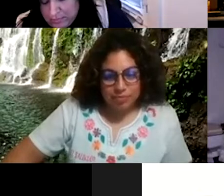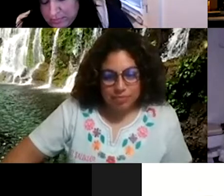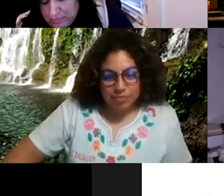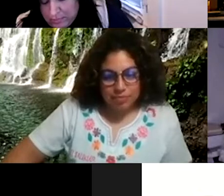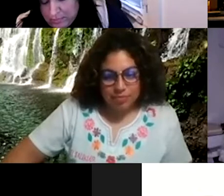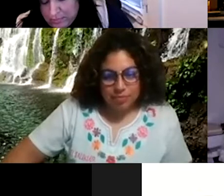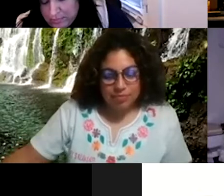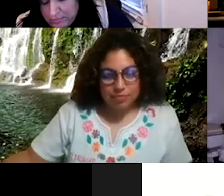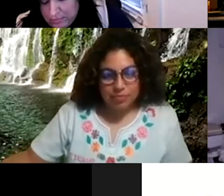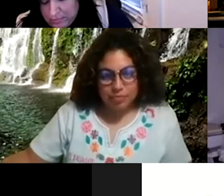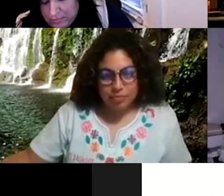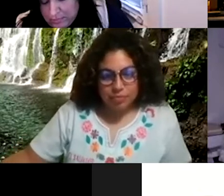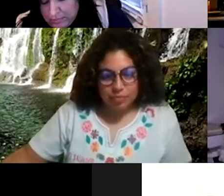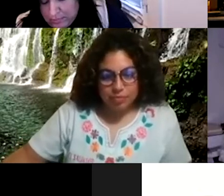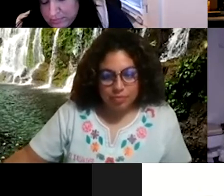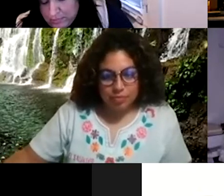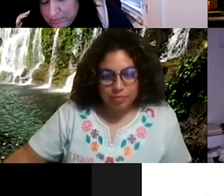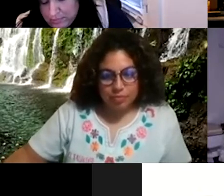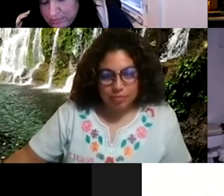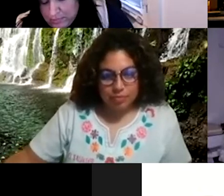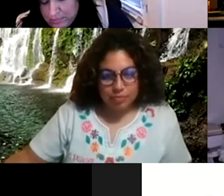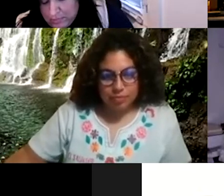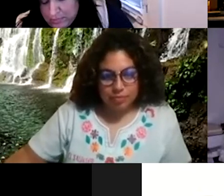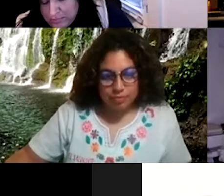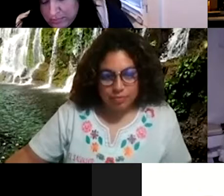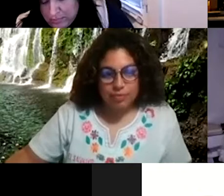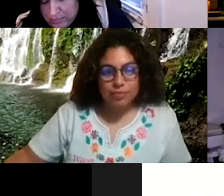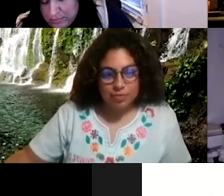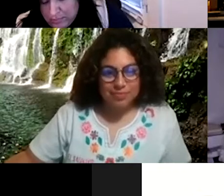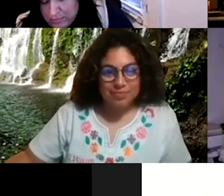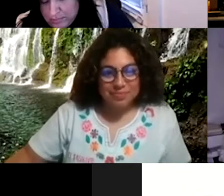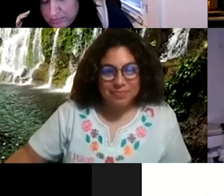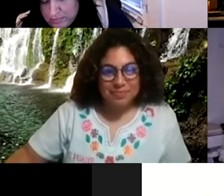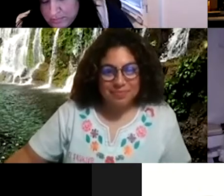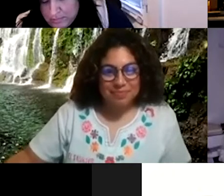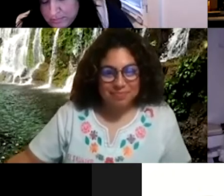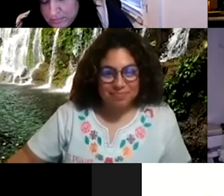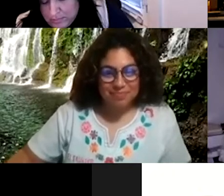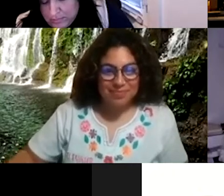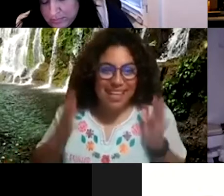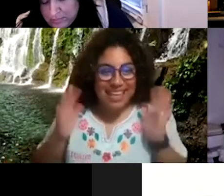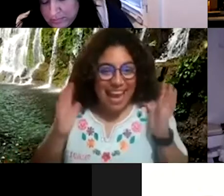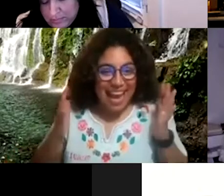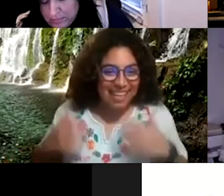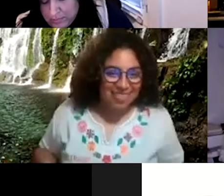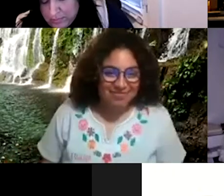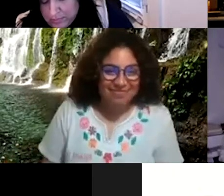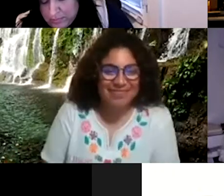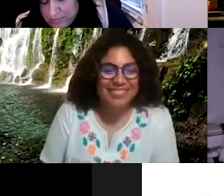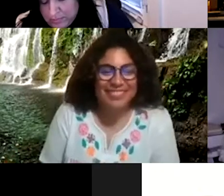goals, I would like to go to graduate school. And the program,